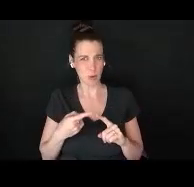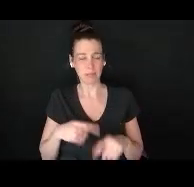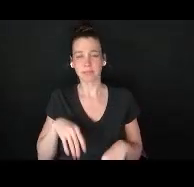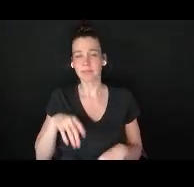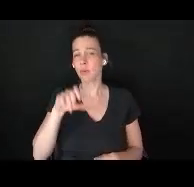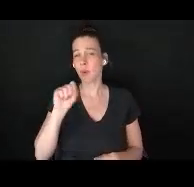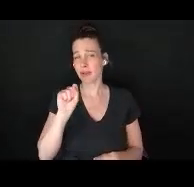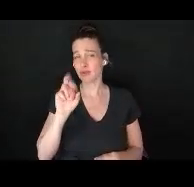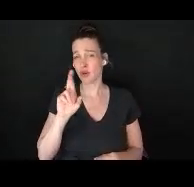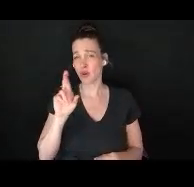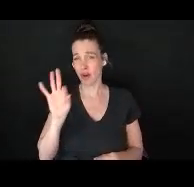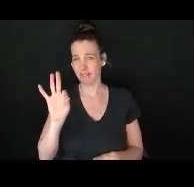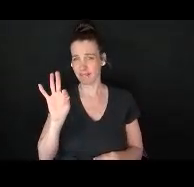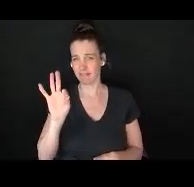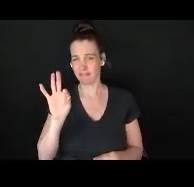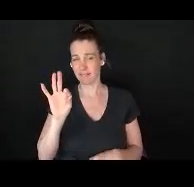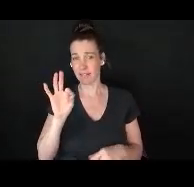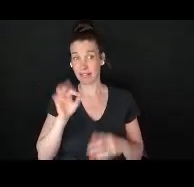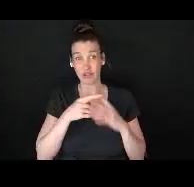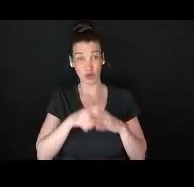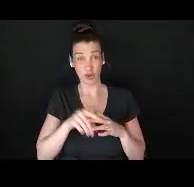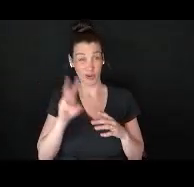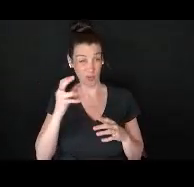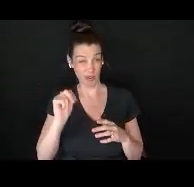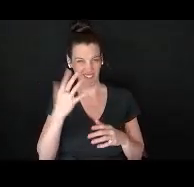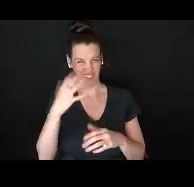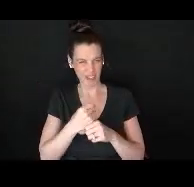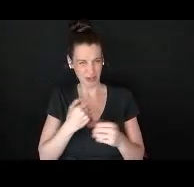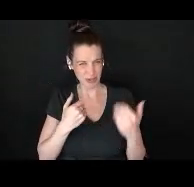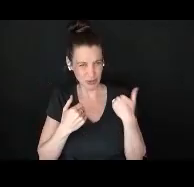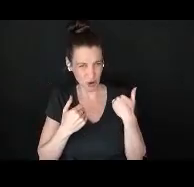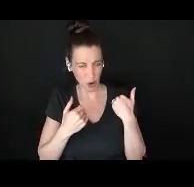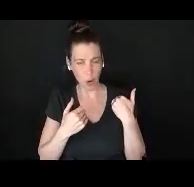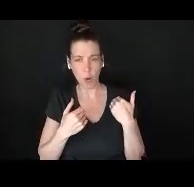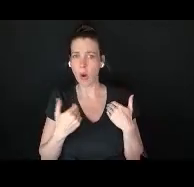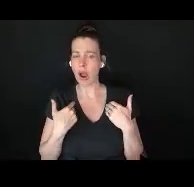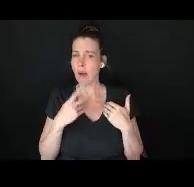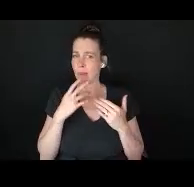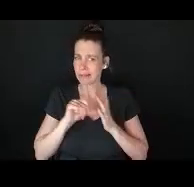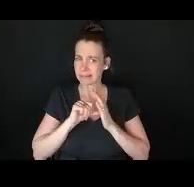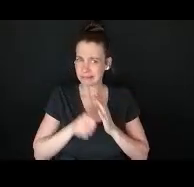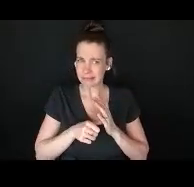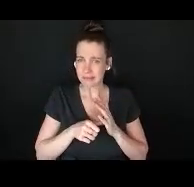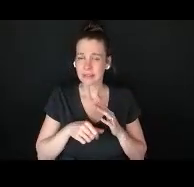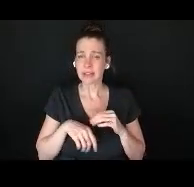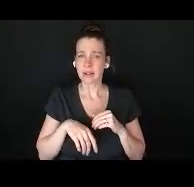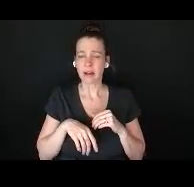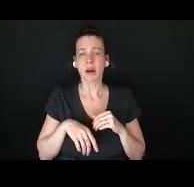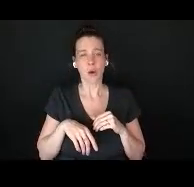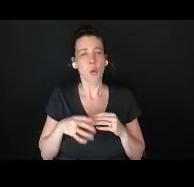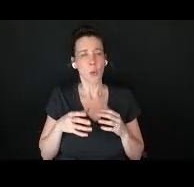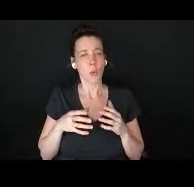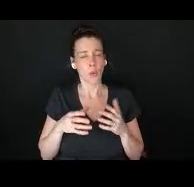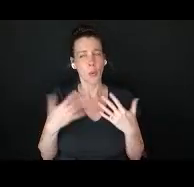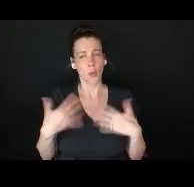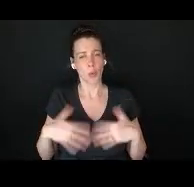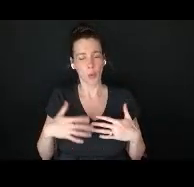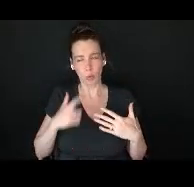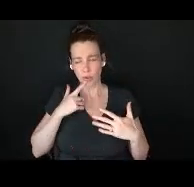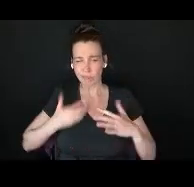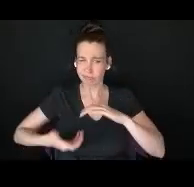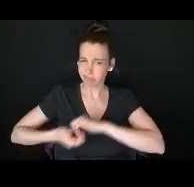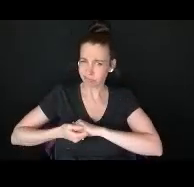started 5 years ago, and what I want to impress upon you is that there was extensive partnership with the